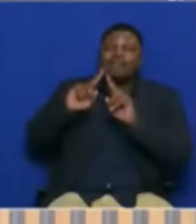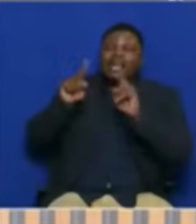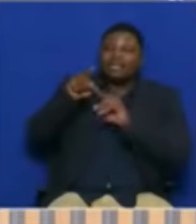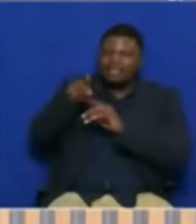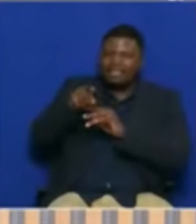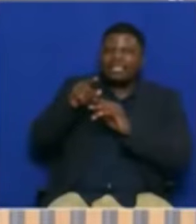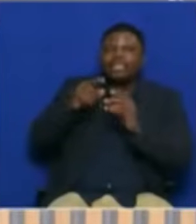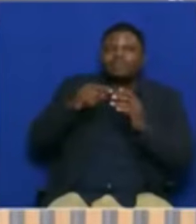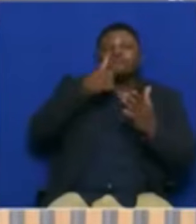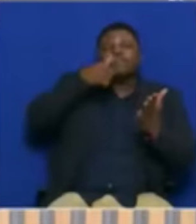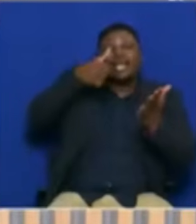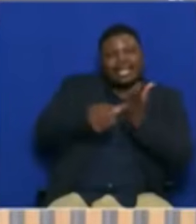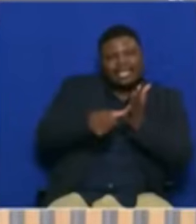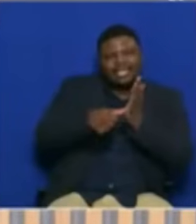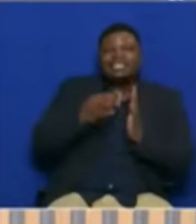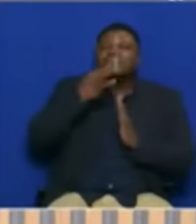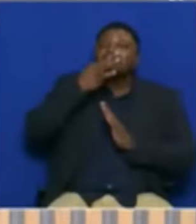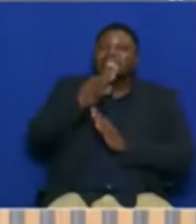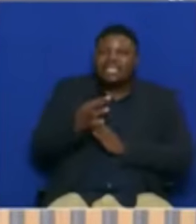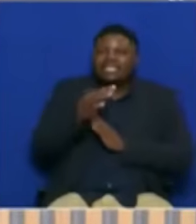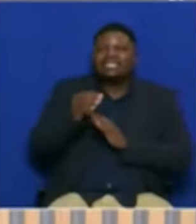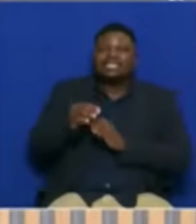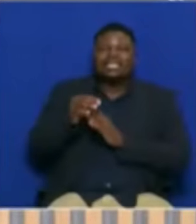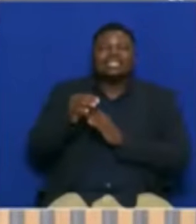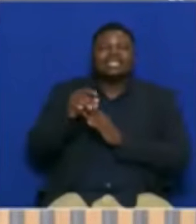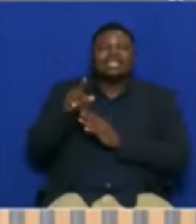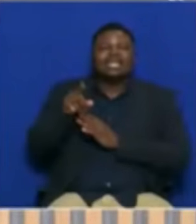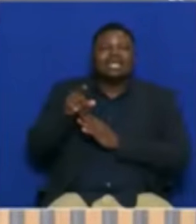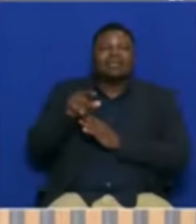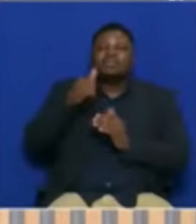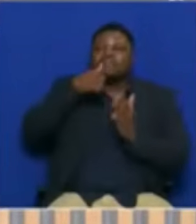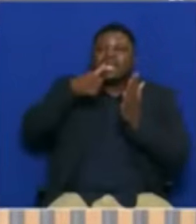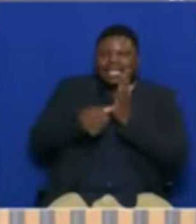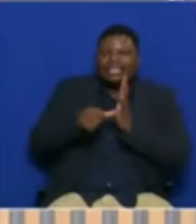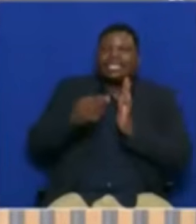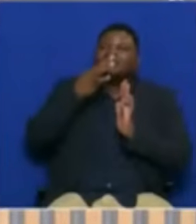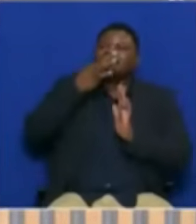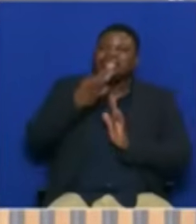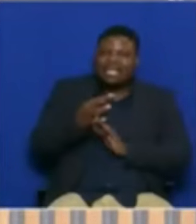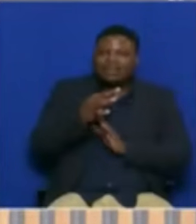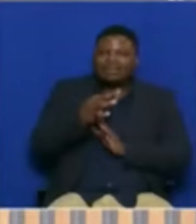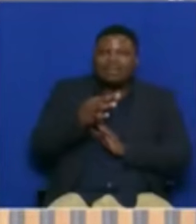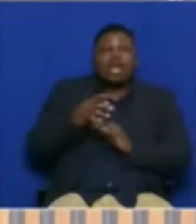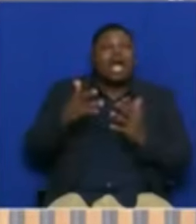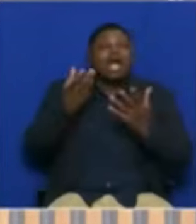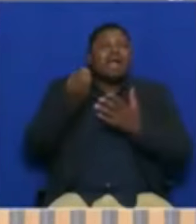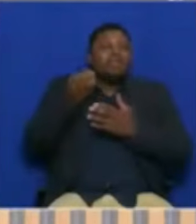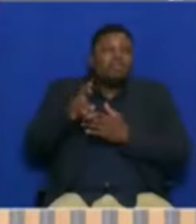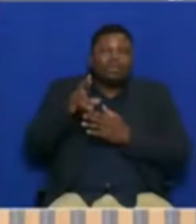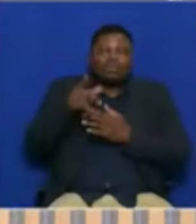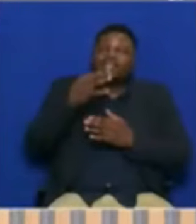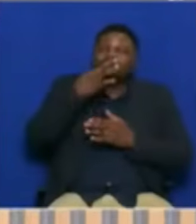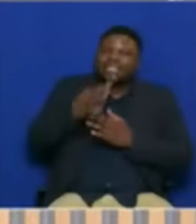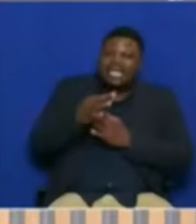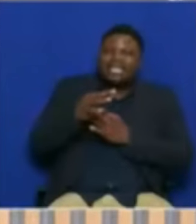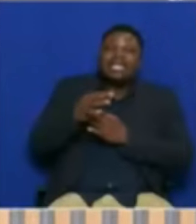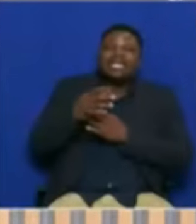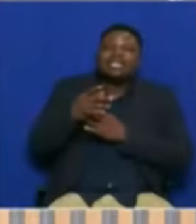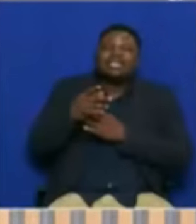section head, unless you say this is a description of General Khan. The letter says section head, personnel